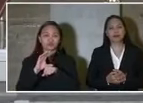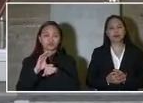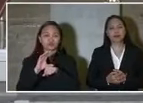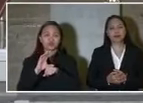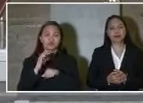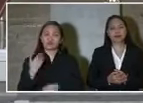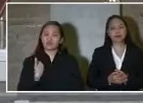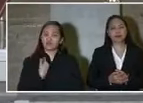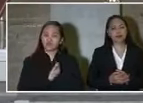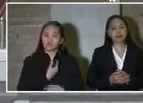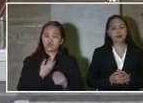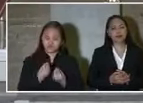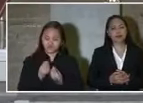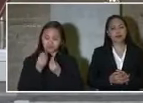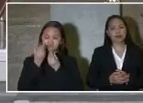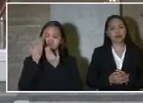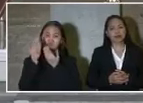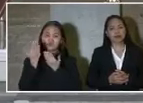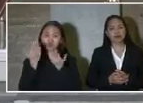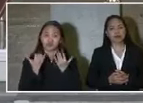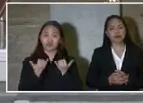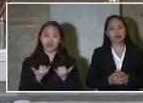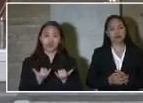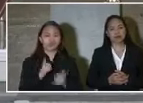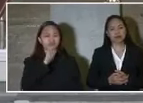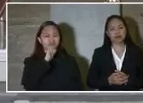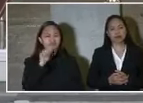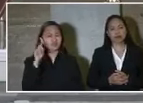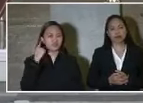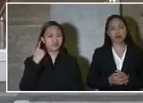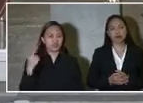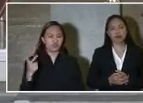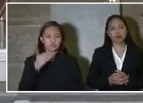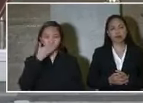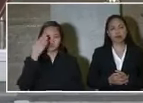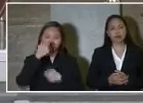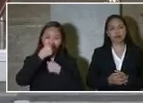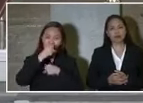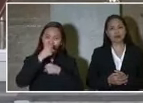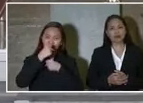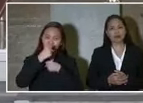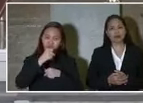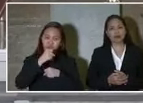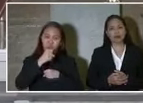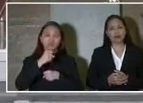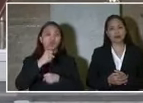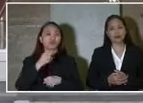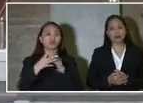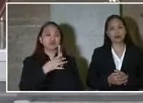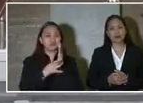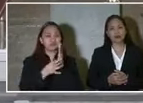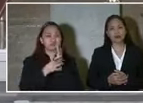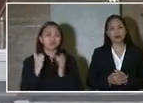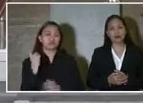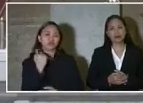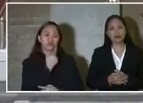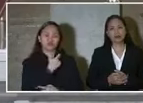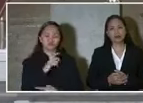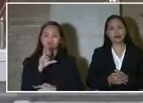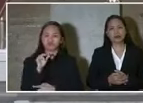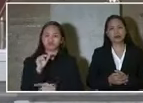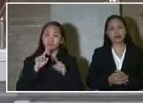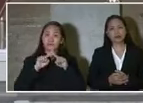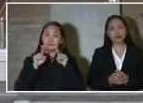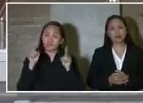which are offered now not gold or frankincense or myrrh, but he who